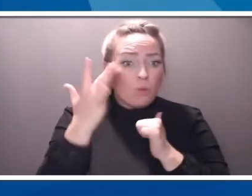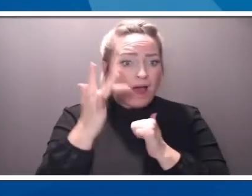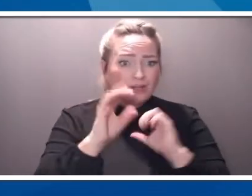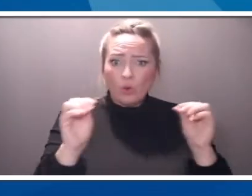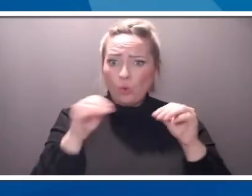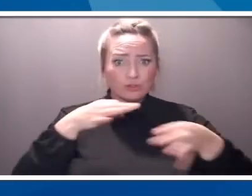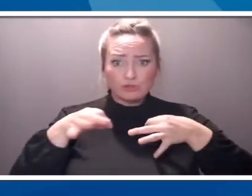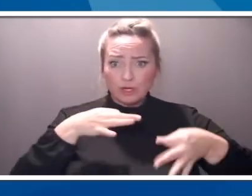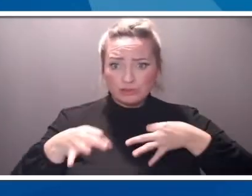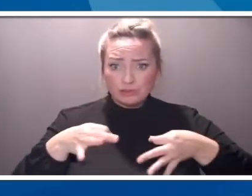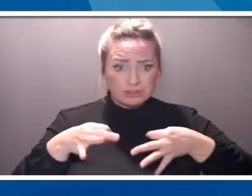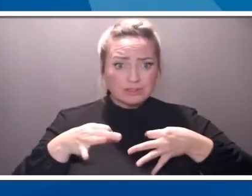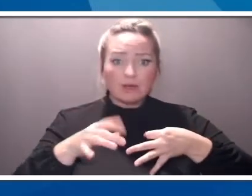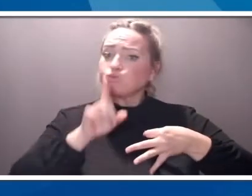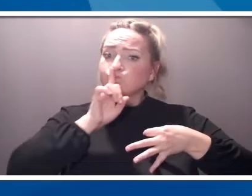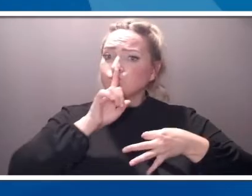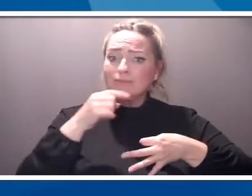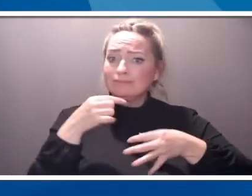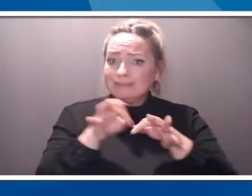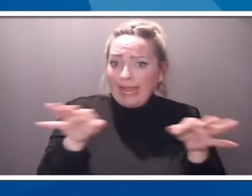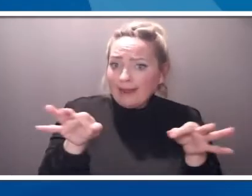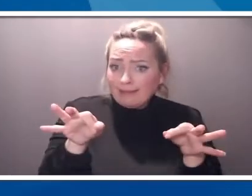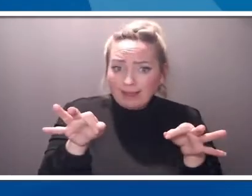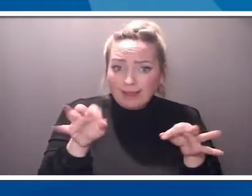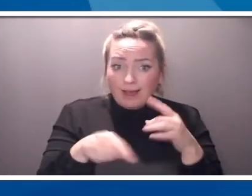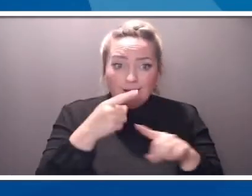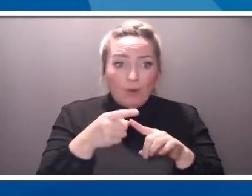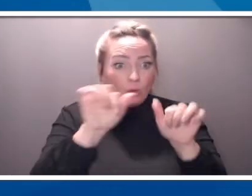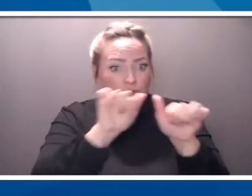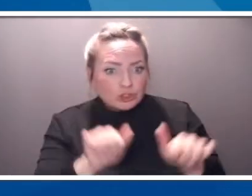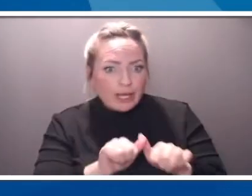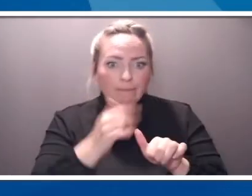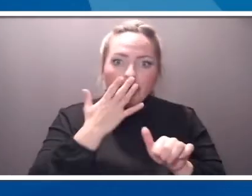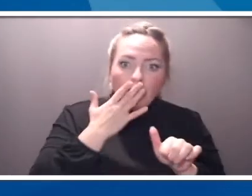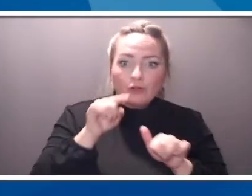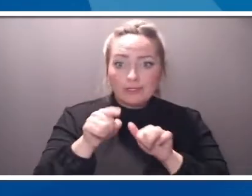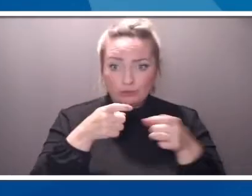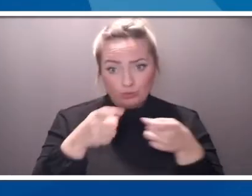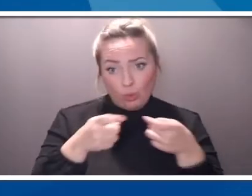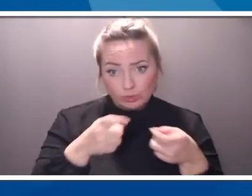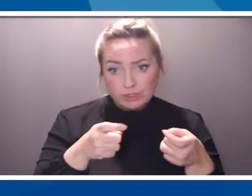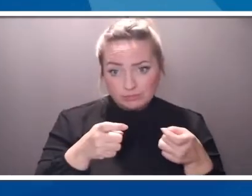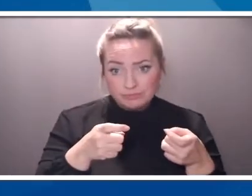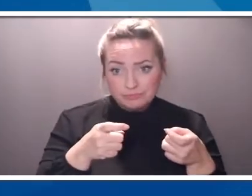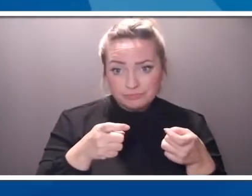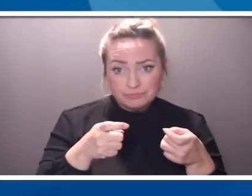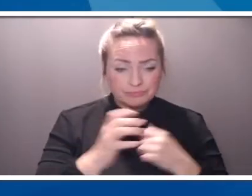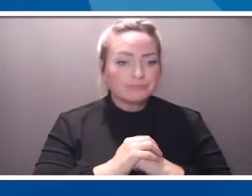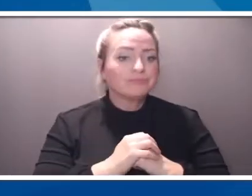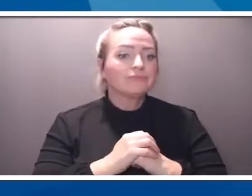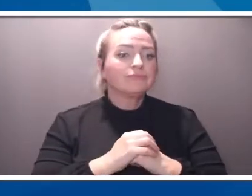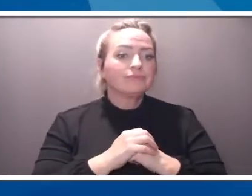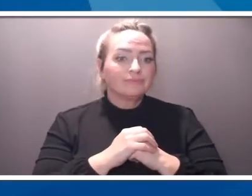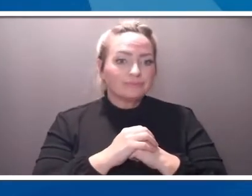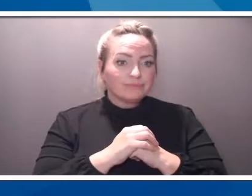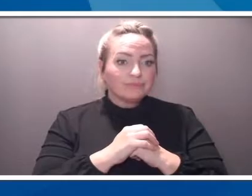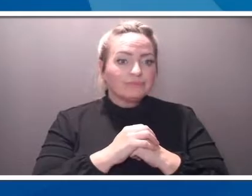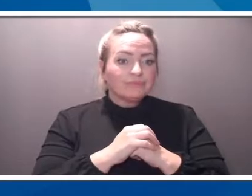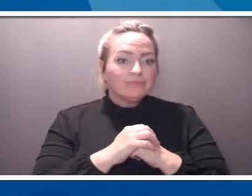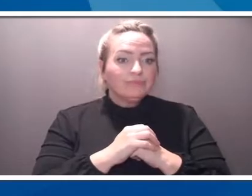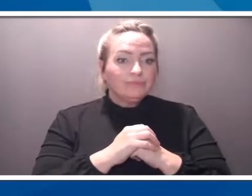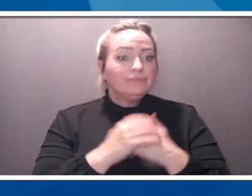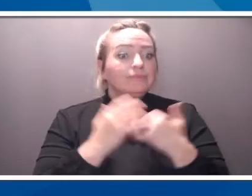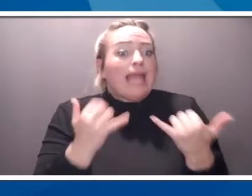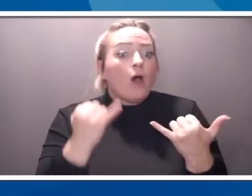this would be a pass, because there are no instructions that actually say anything about the shape or the color of these controls.